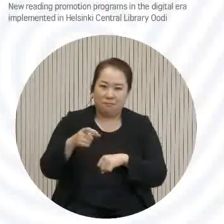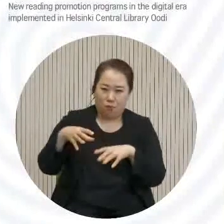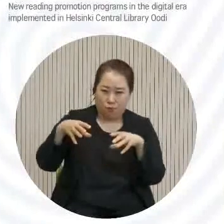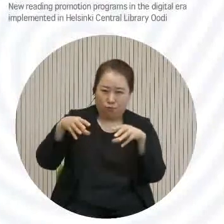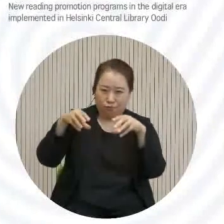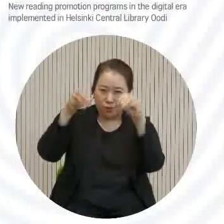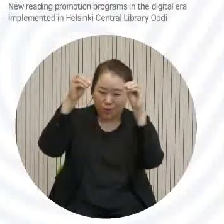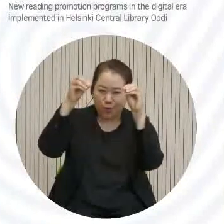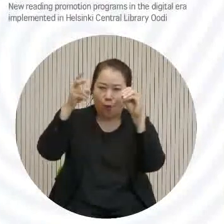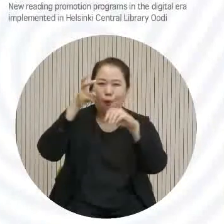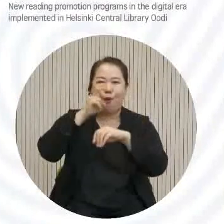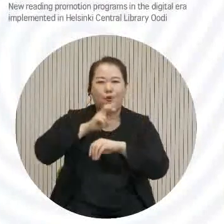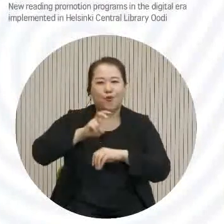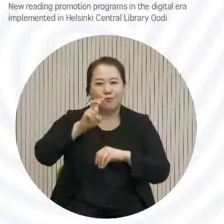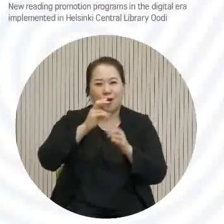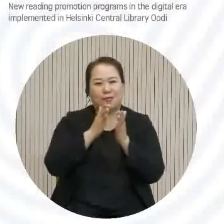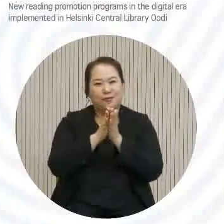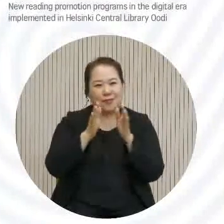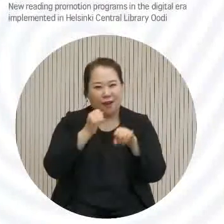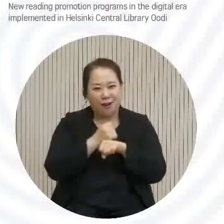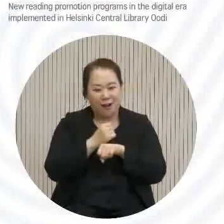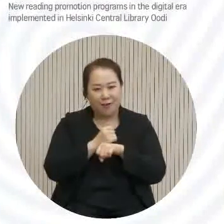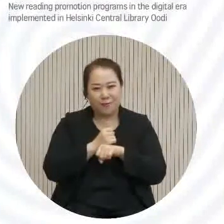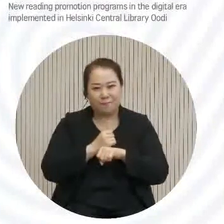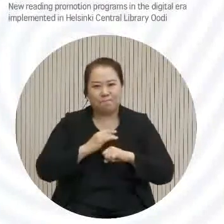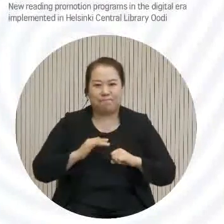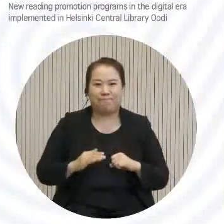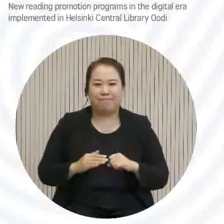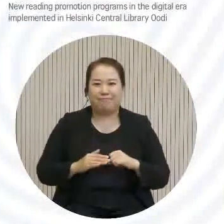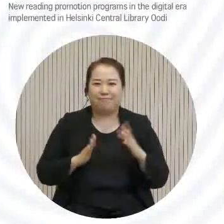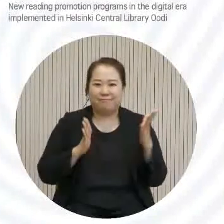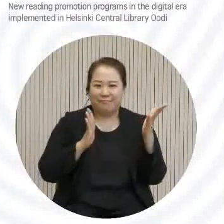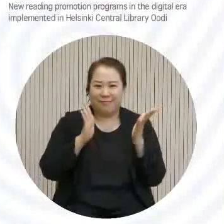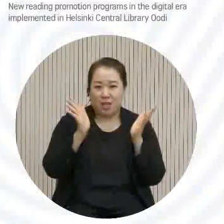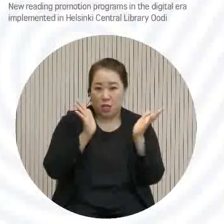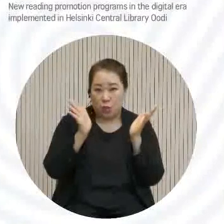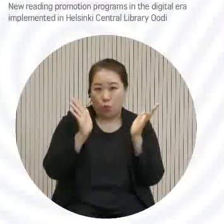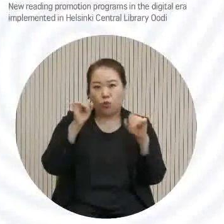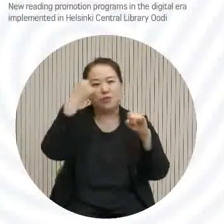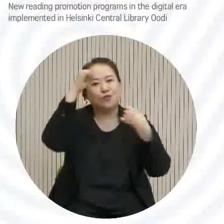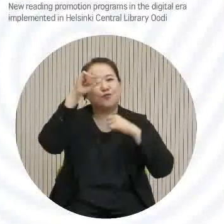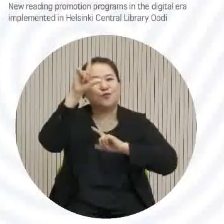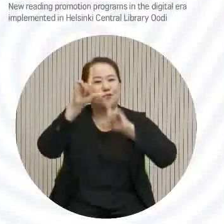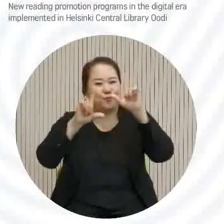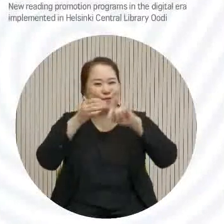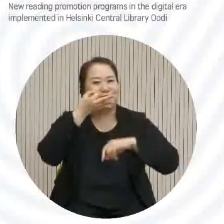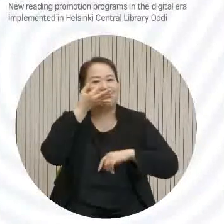some music, and letting the kids to code the B-bots to dance on the floor.